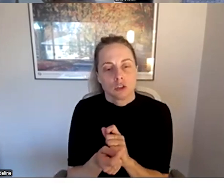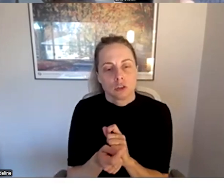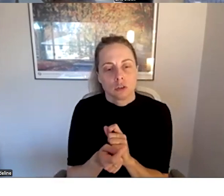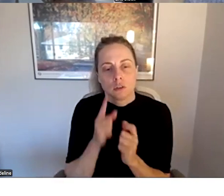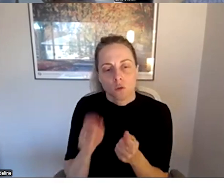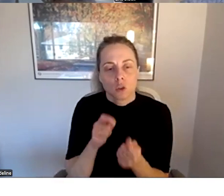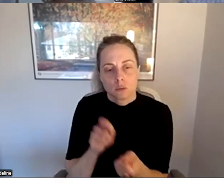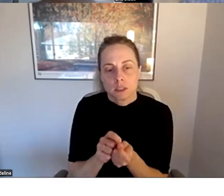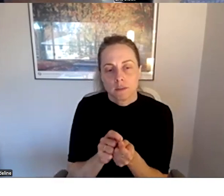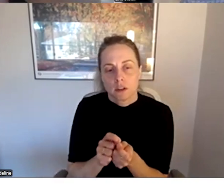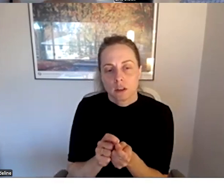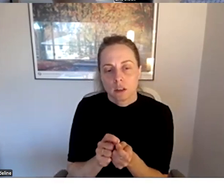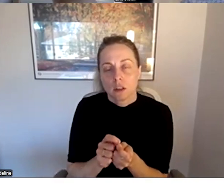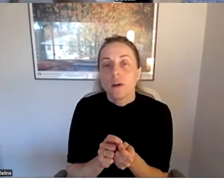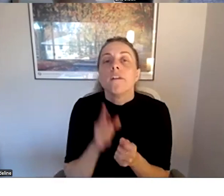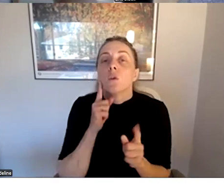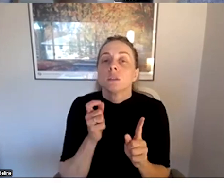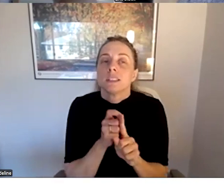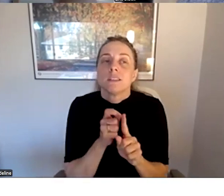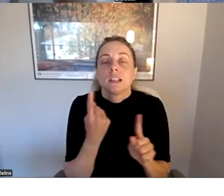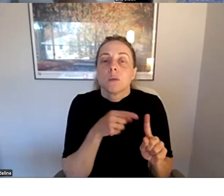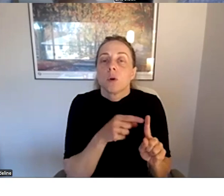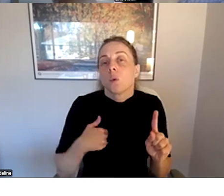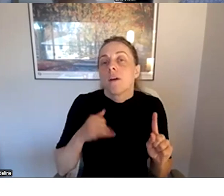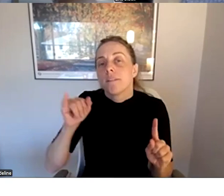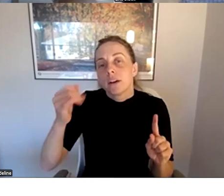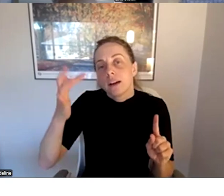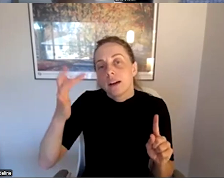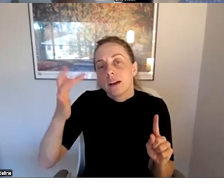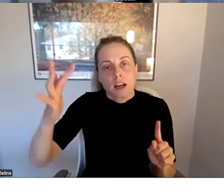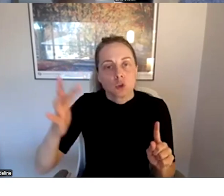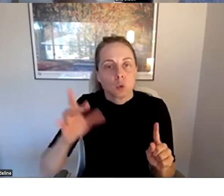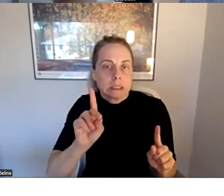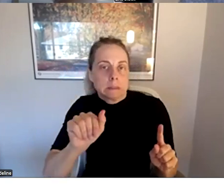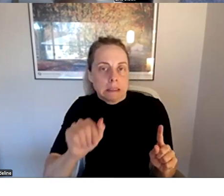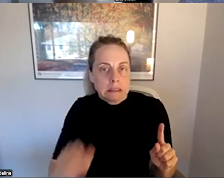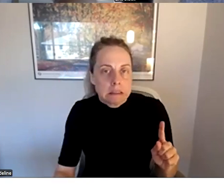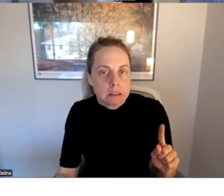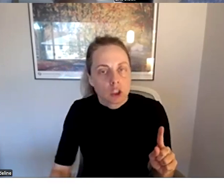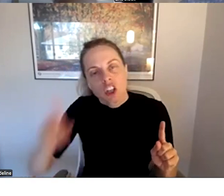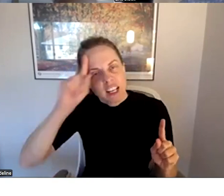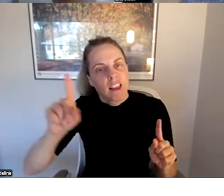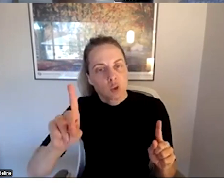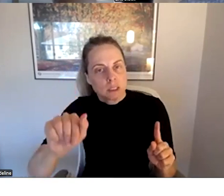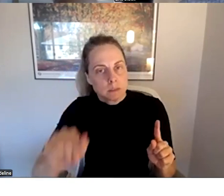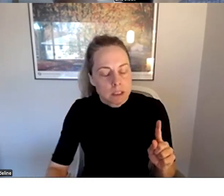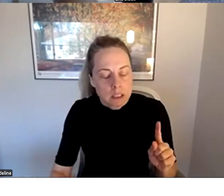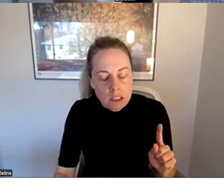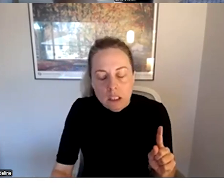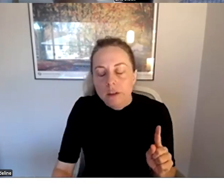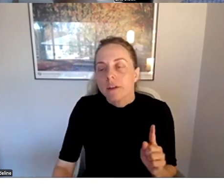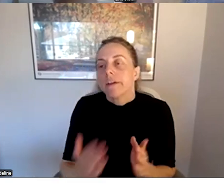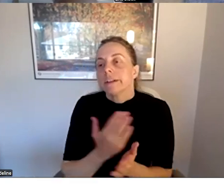of our population individuals with intellectual disabilities. That, you know, given some repetition with doing certain